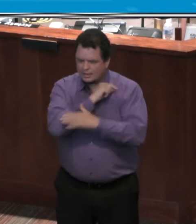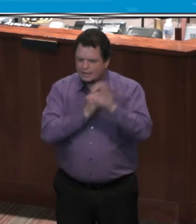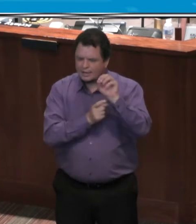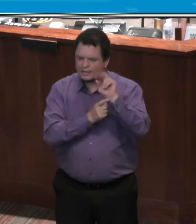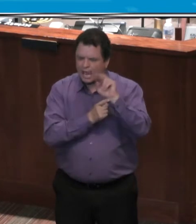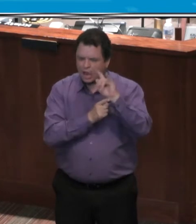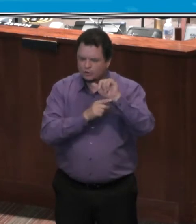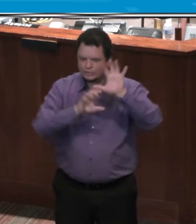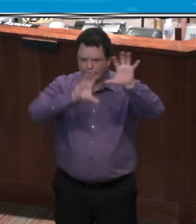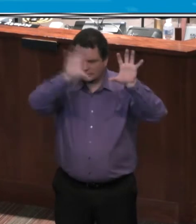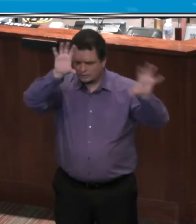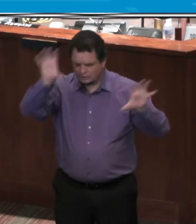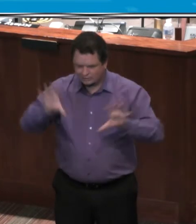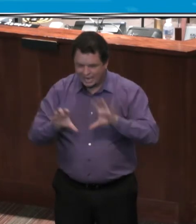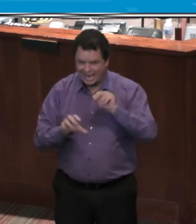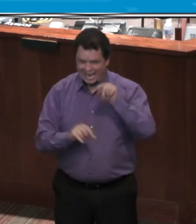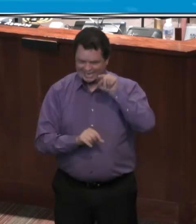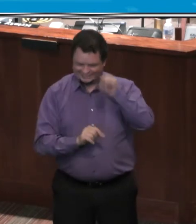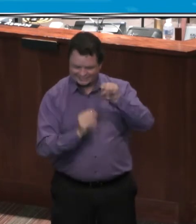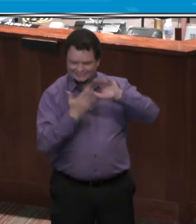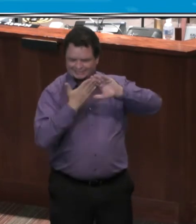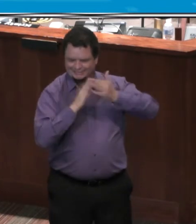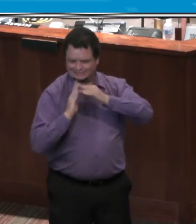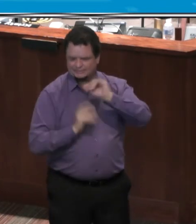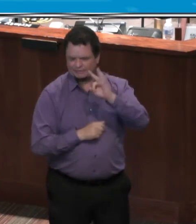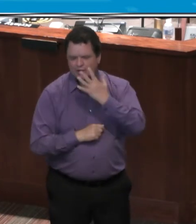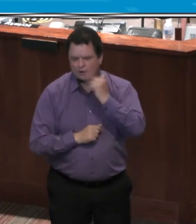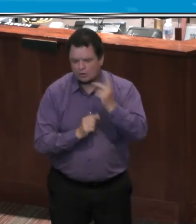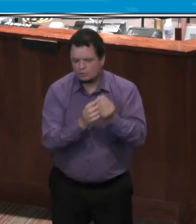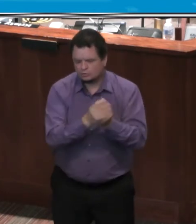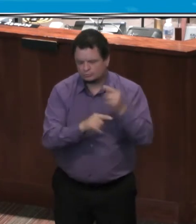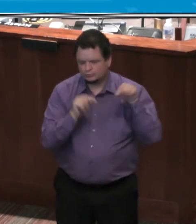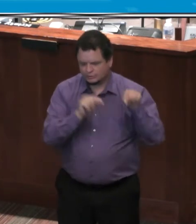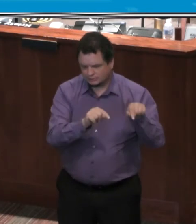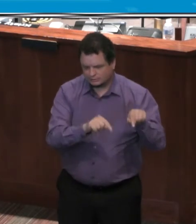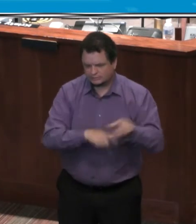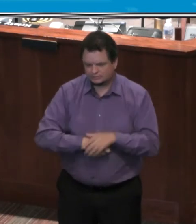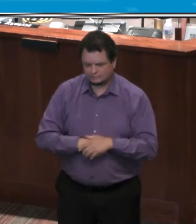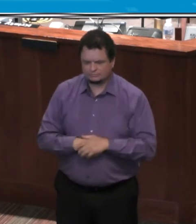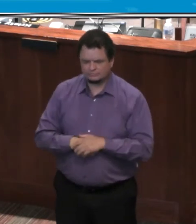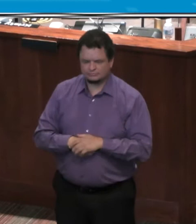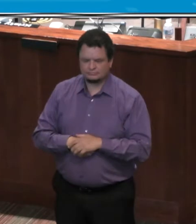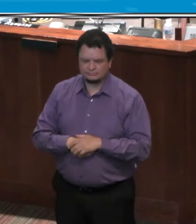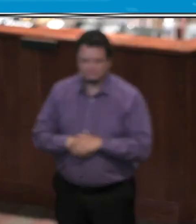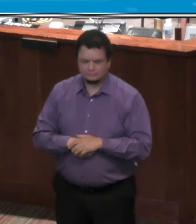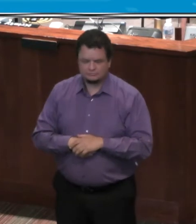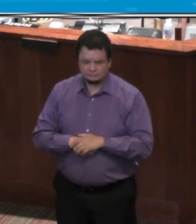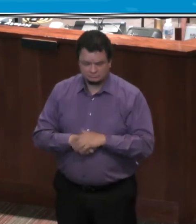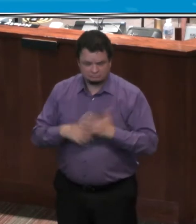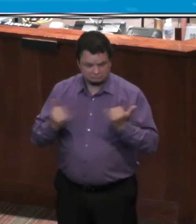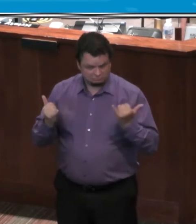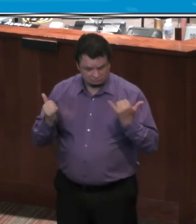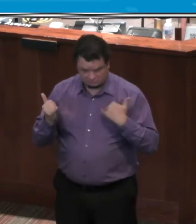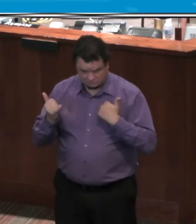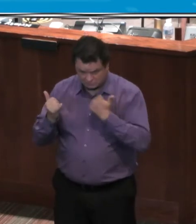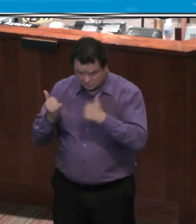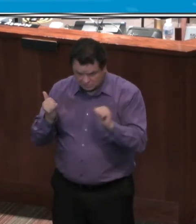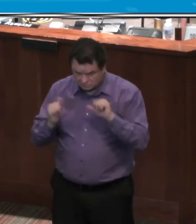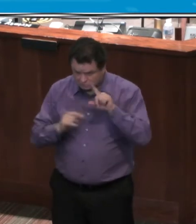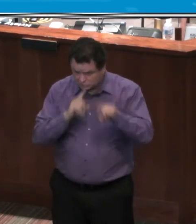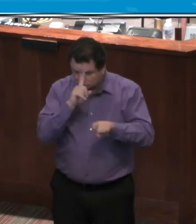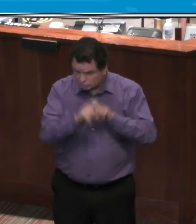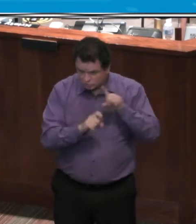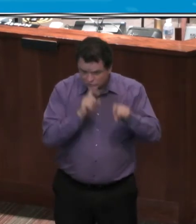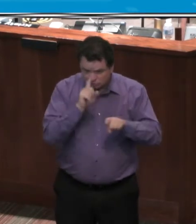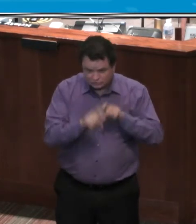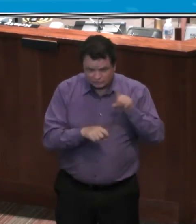the invitation to present. And if you have any questions, I'm sure you can find my number very